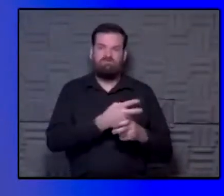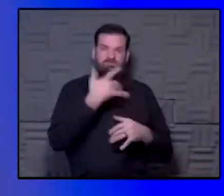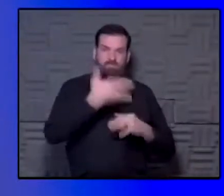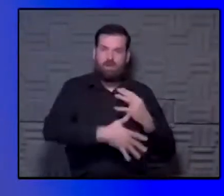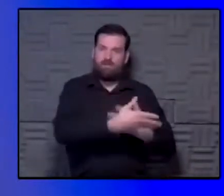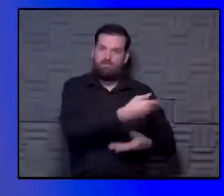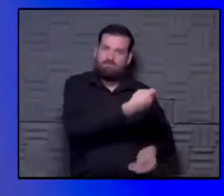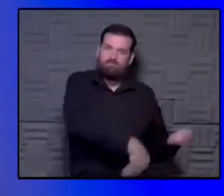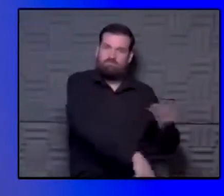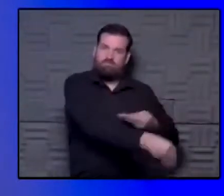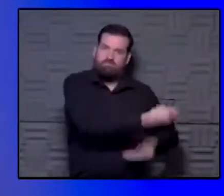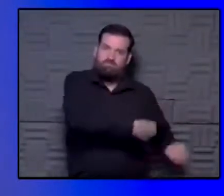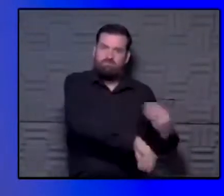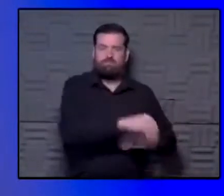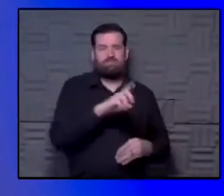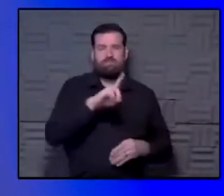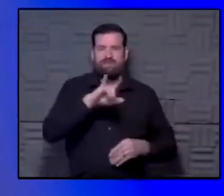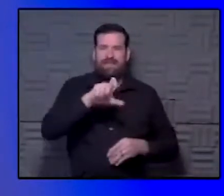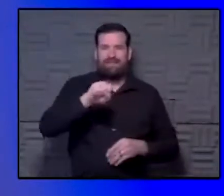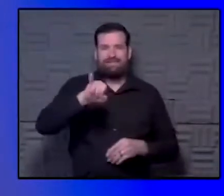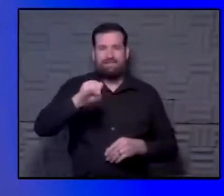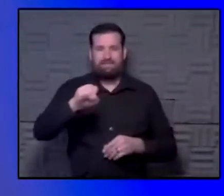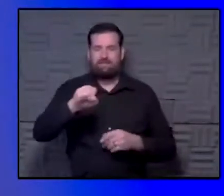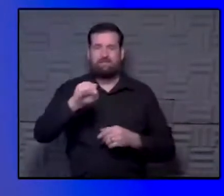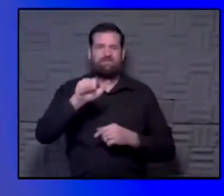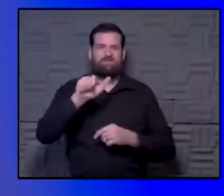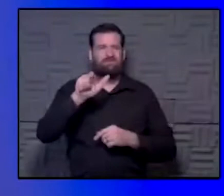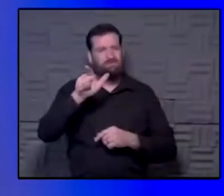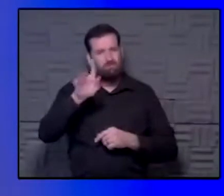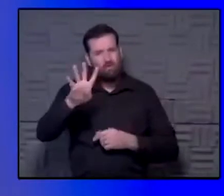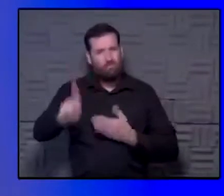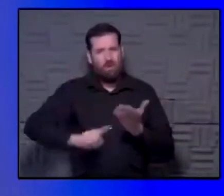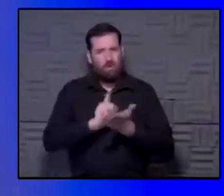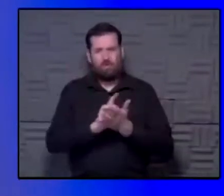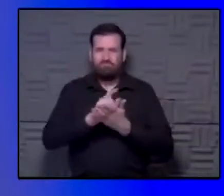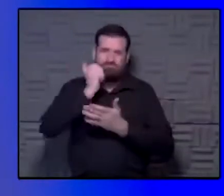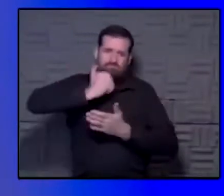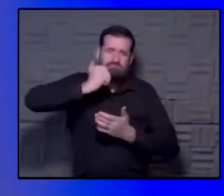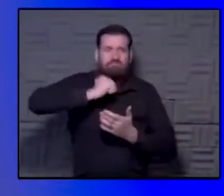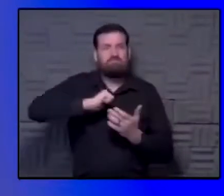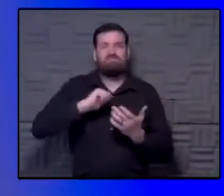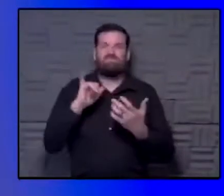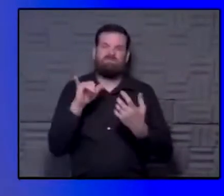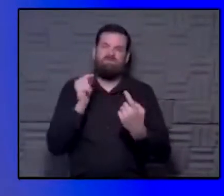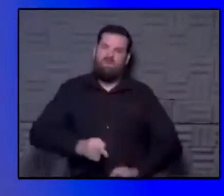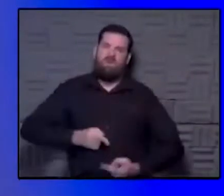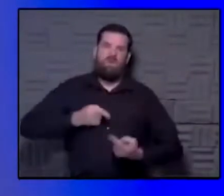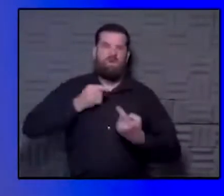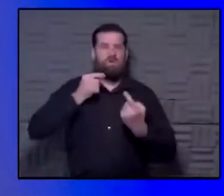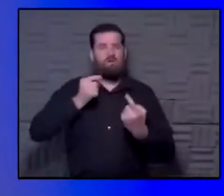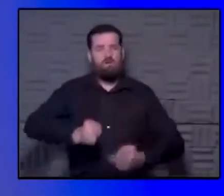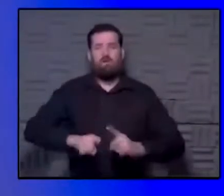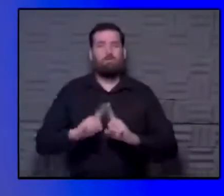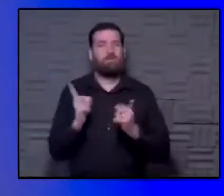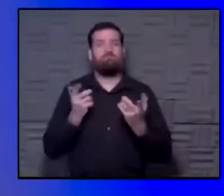24/7. So she fought a long battle. But she's at peace